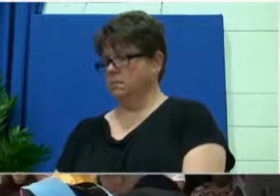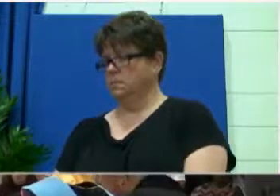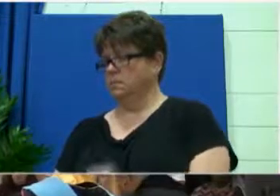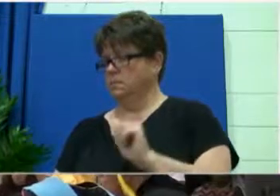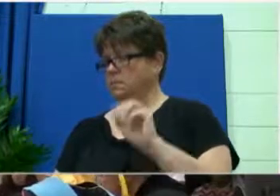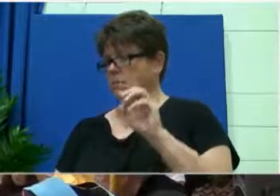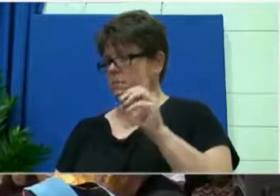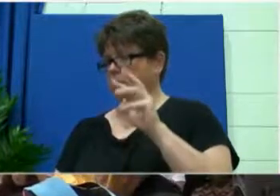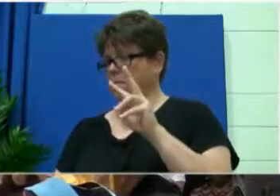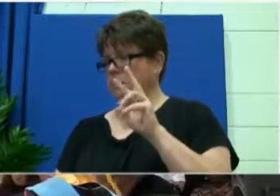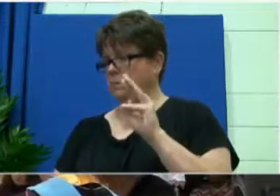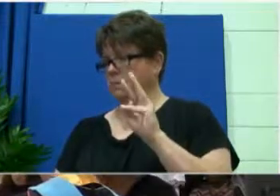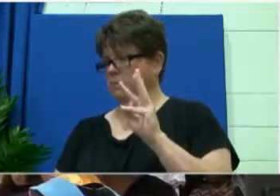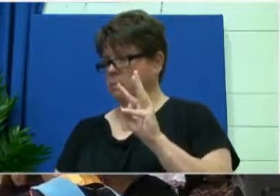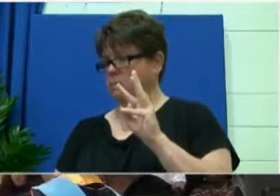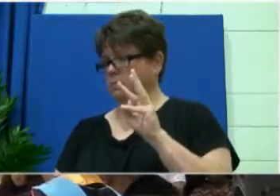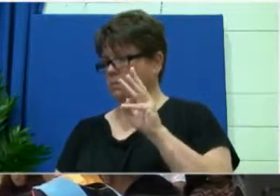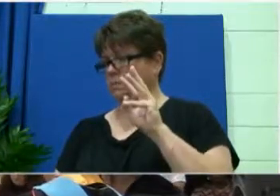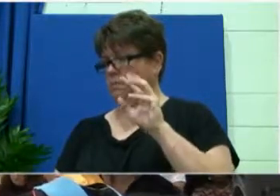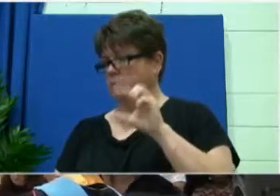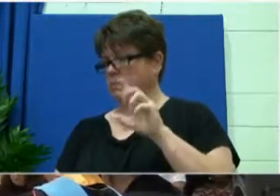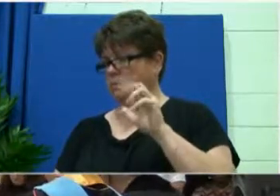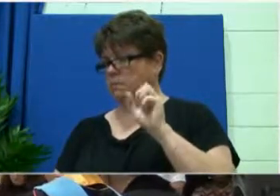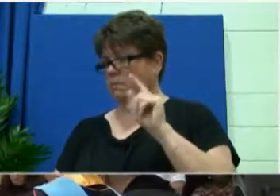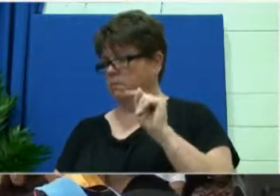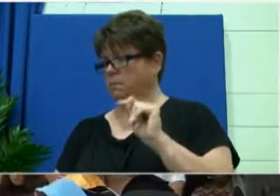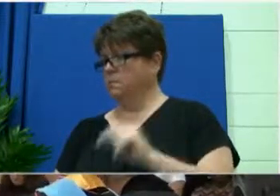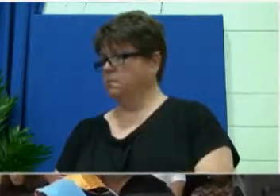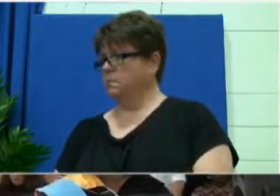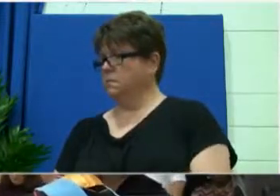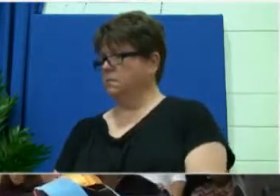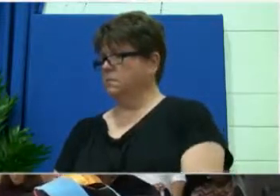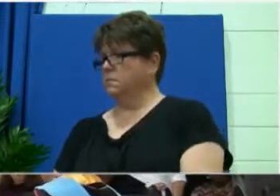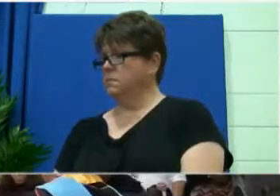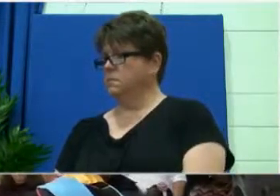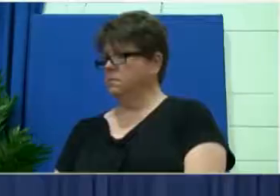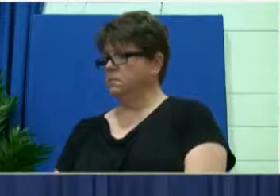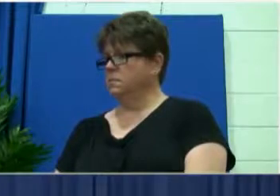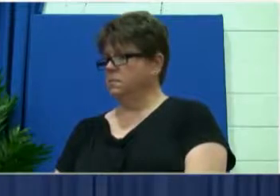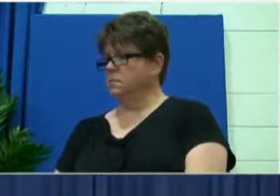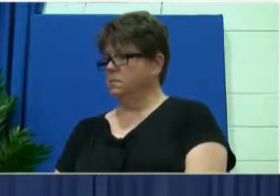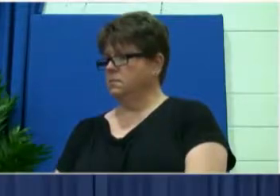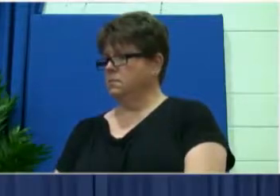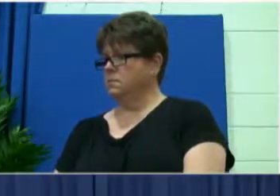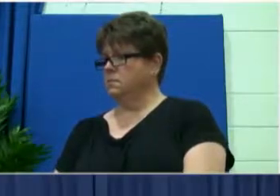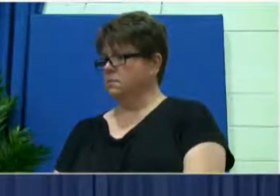Andrew Getz, Associate in Applied Science, Heating, Ventilation, and Air Conditioning.